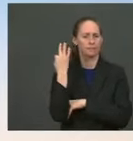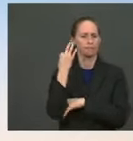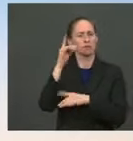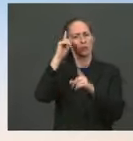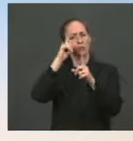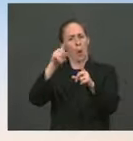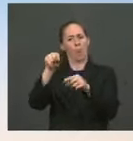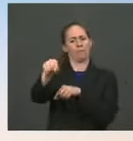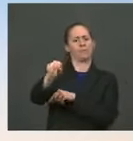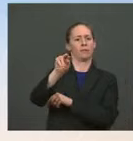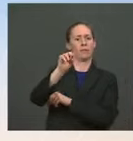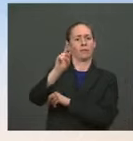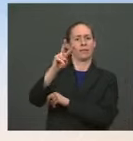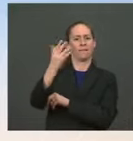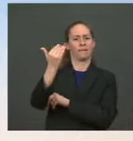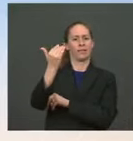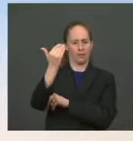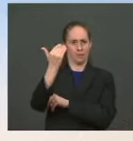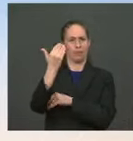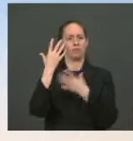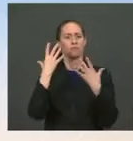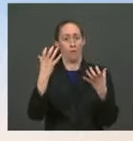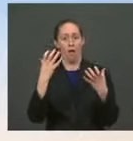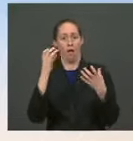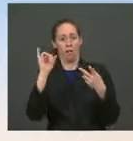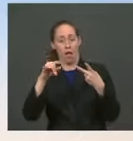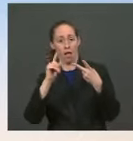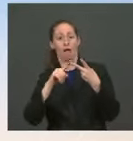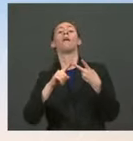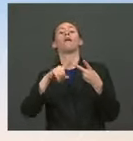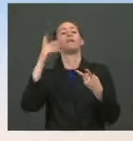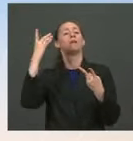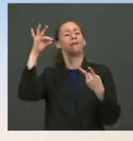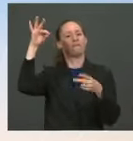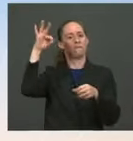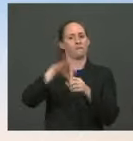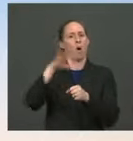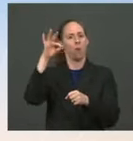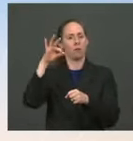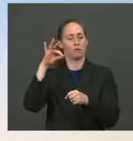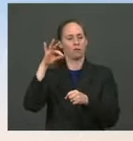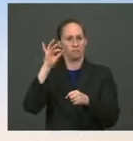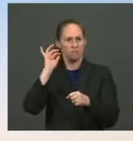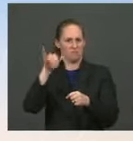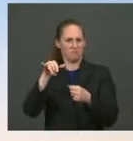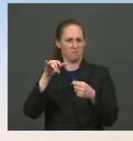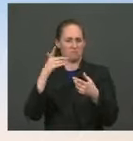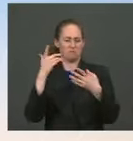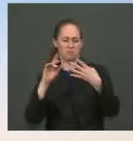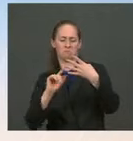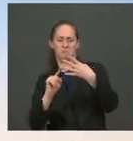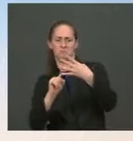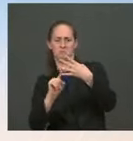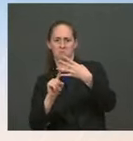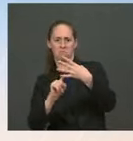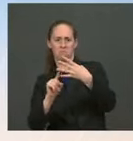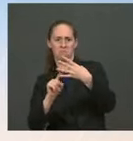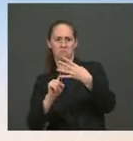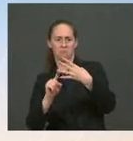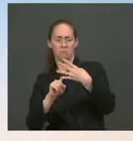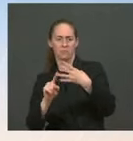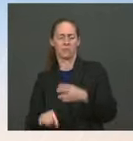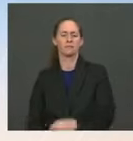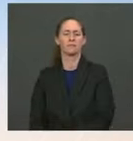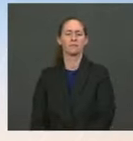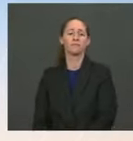that the Build Back Better Act is voted on in the House that week. And so he's very optimistic. But you're right. This Build Back